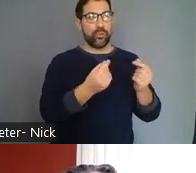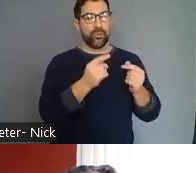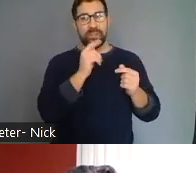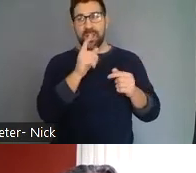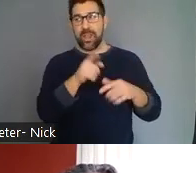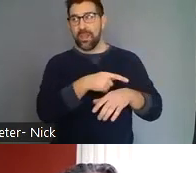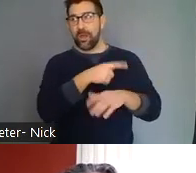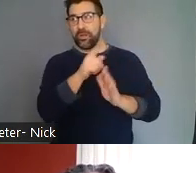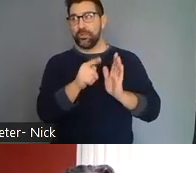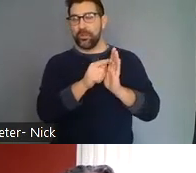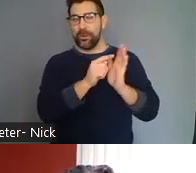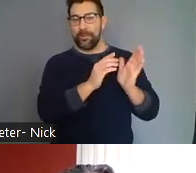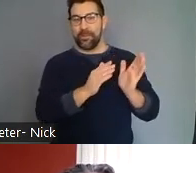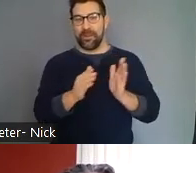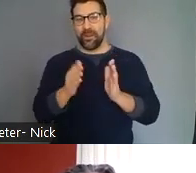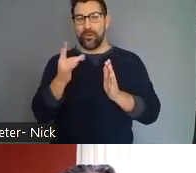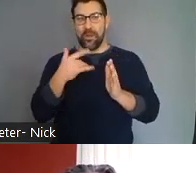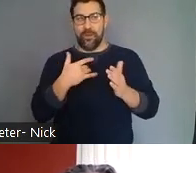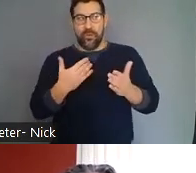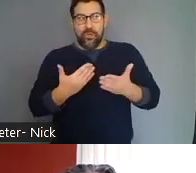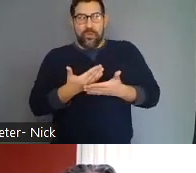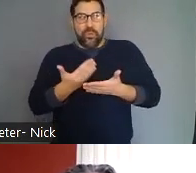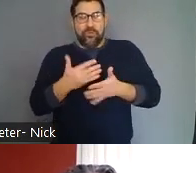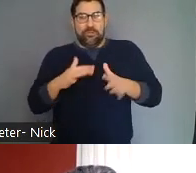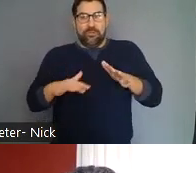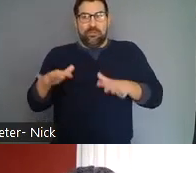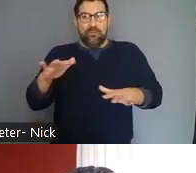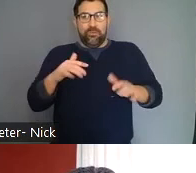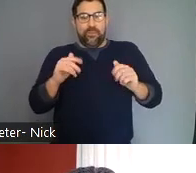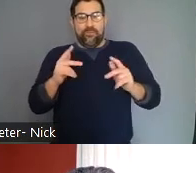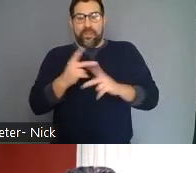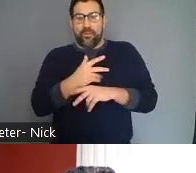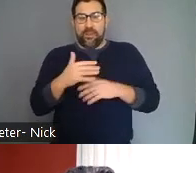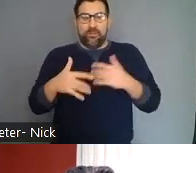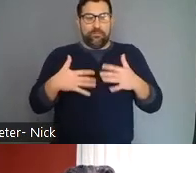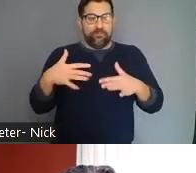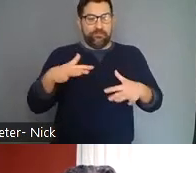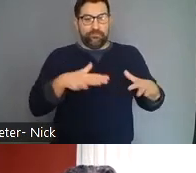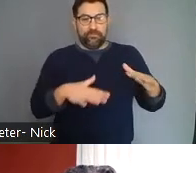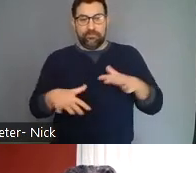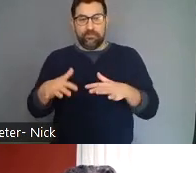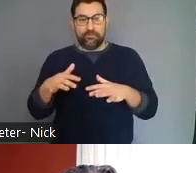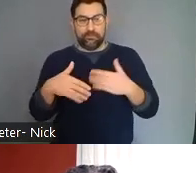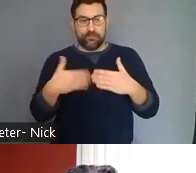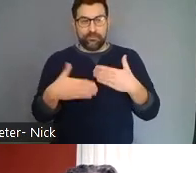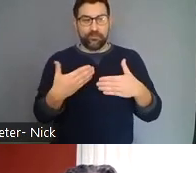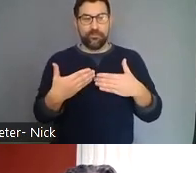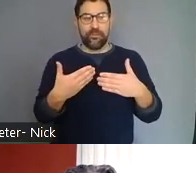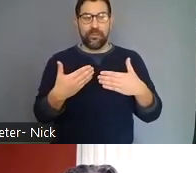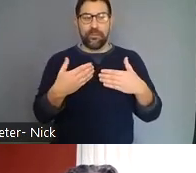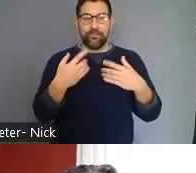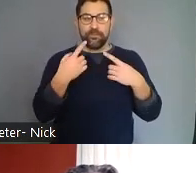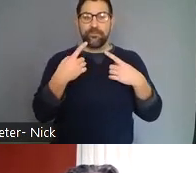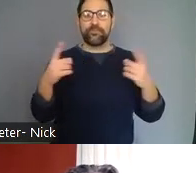long-term plan because we're new to this and we're just sort of figuring out how we can let our voices be heard. And I